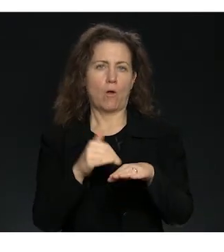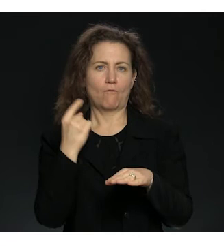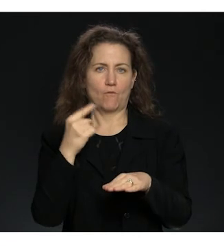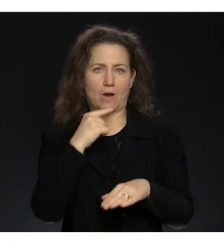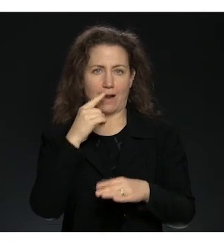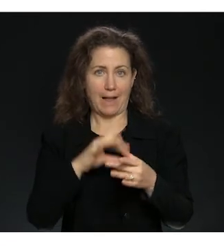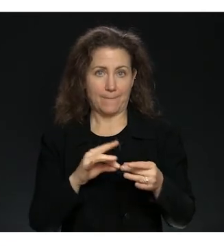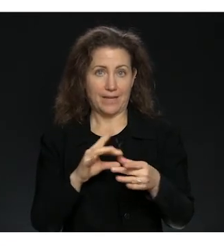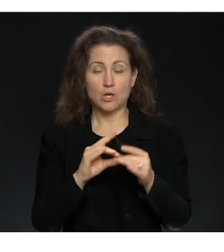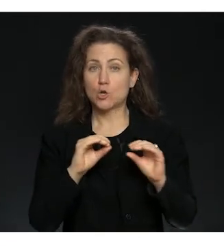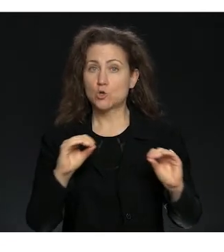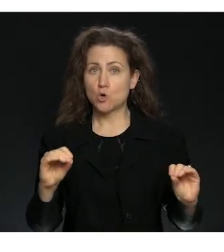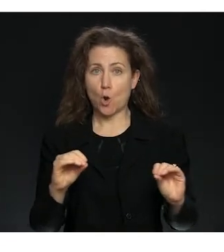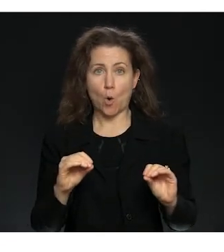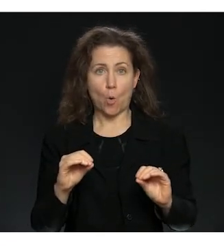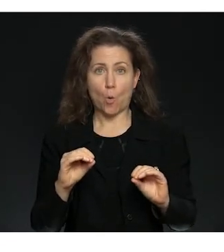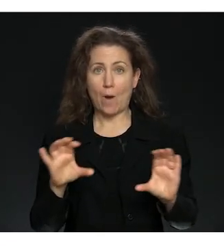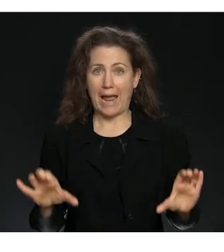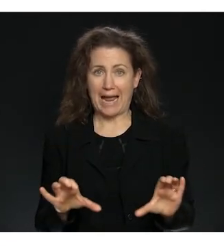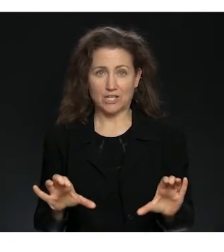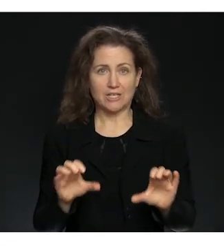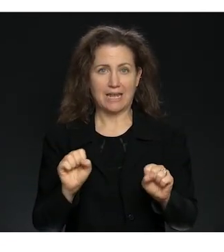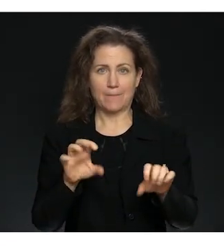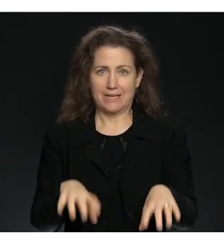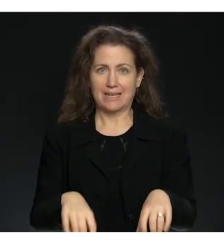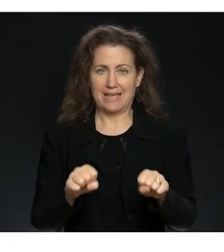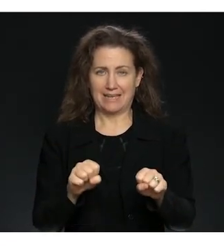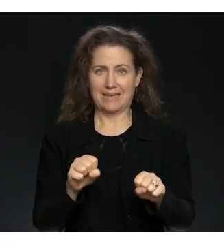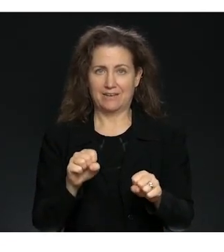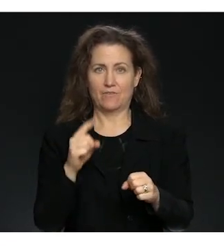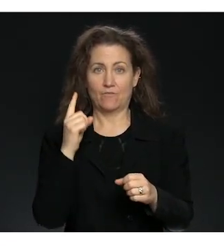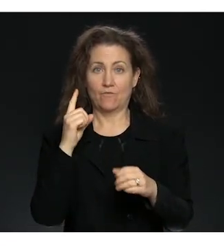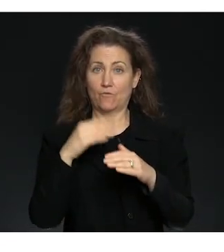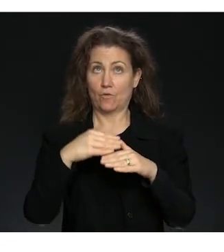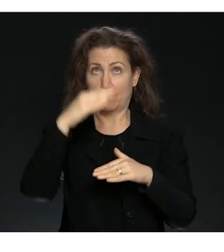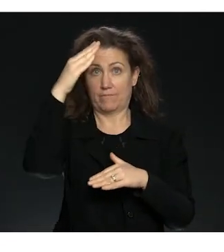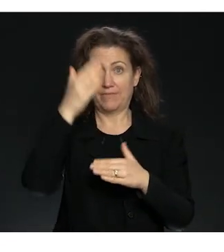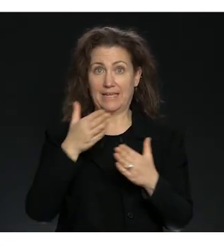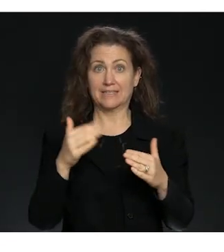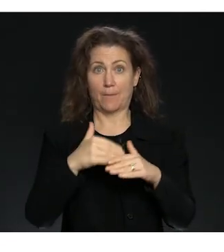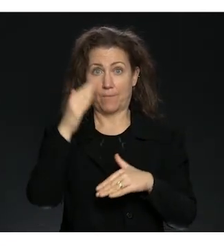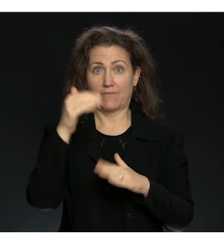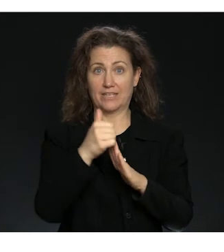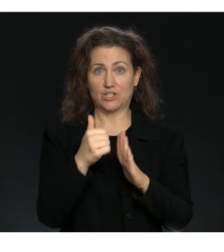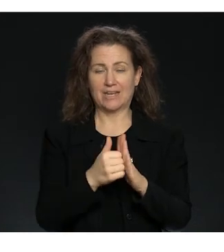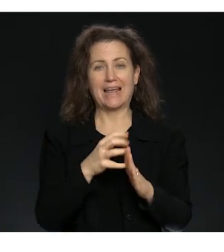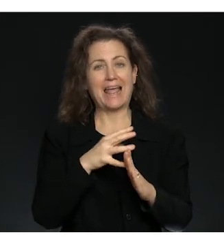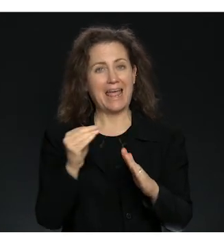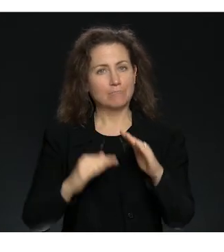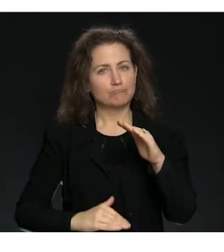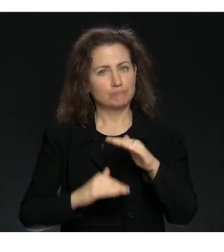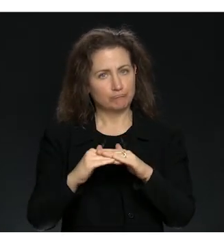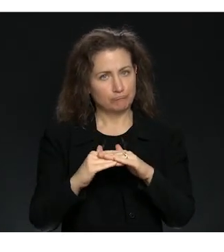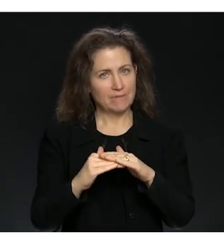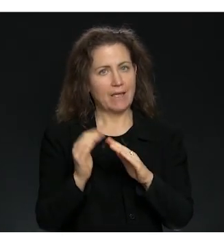this item of the agenda, and there will be a limit of 5 minutes per person on this agenda item.